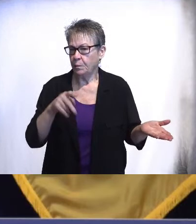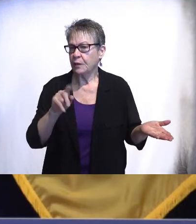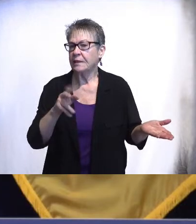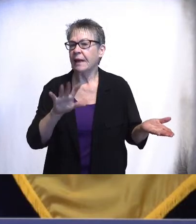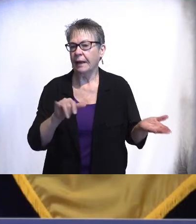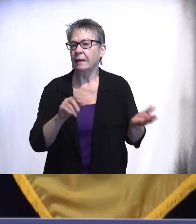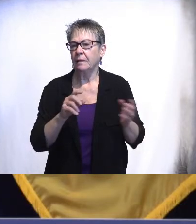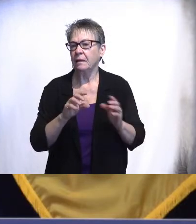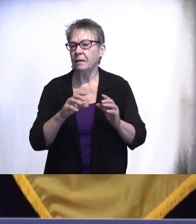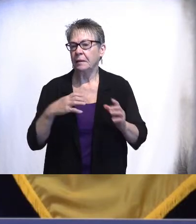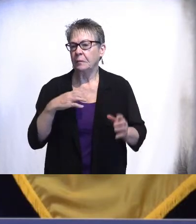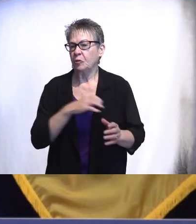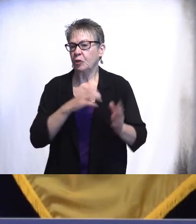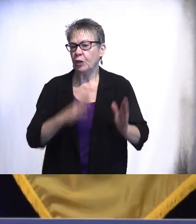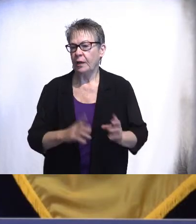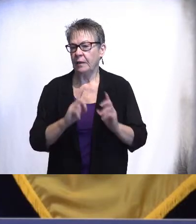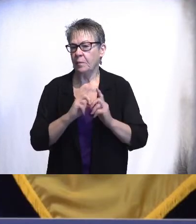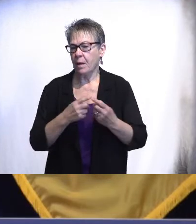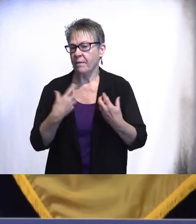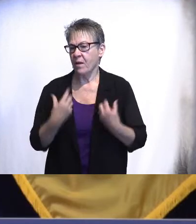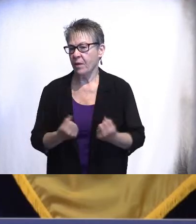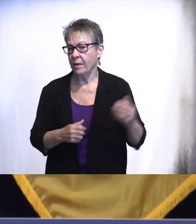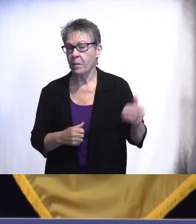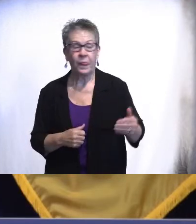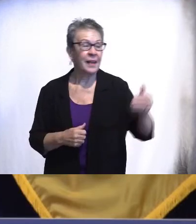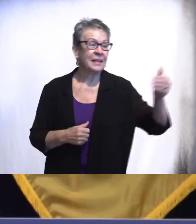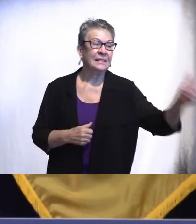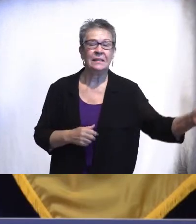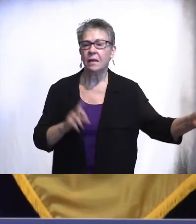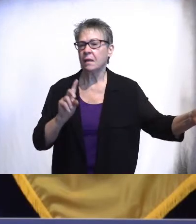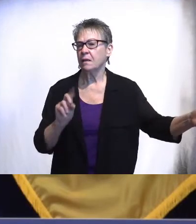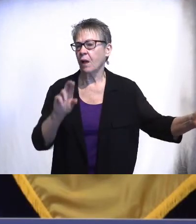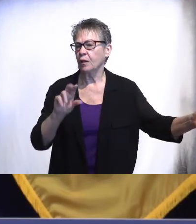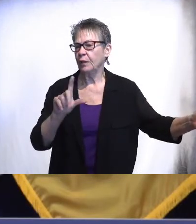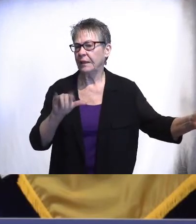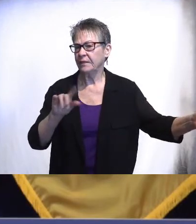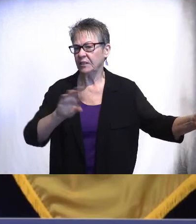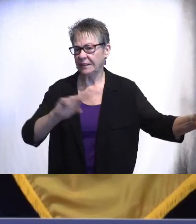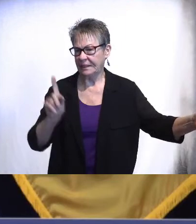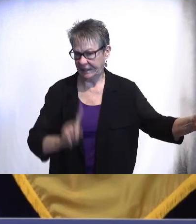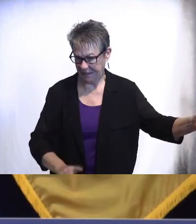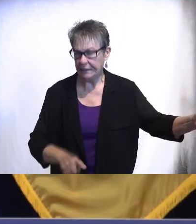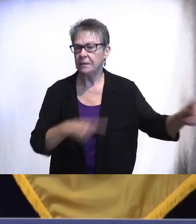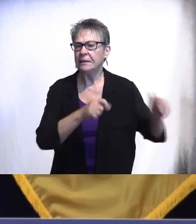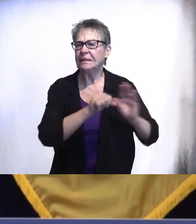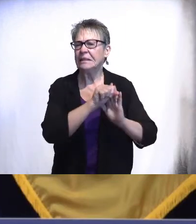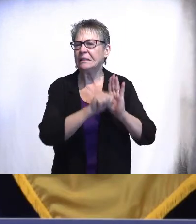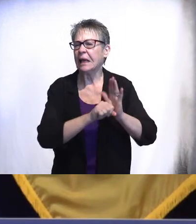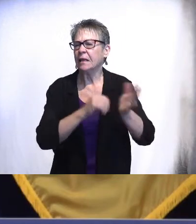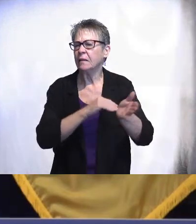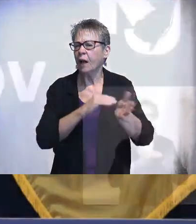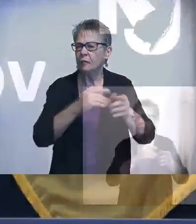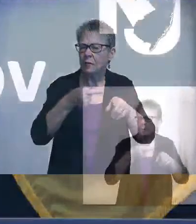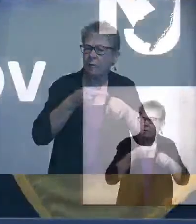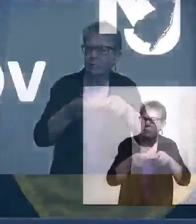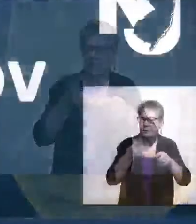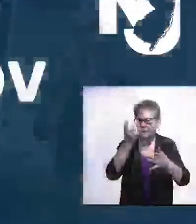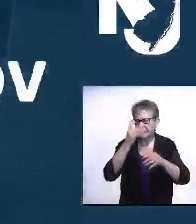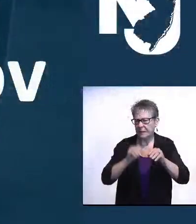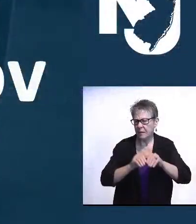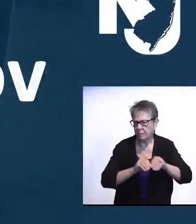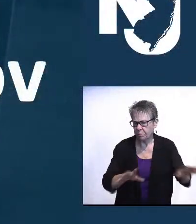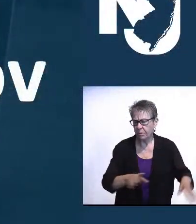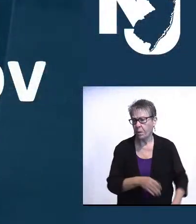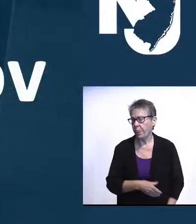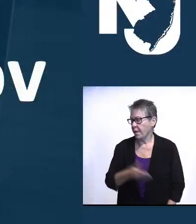Department of Health's Communicable Disease Service Director, Dr. Ed Lifshitz. Great to have you both. To my left, another guy who needs no introduction, the Superintendent of the